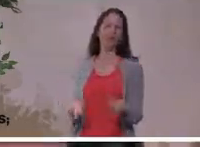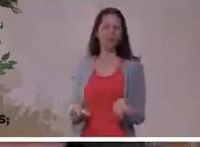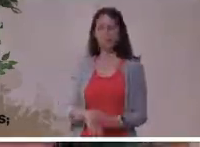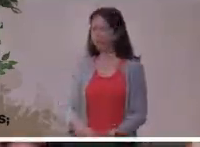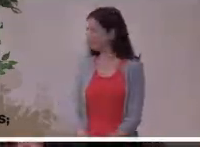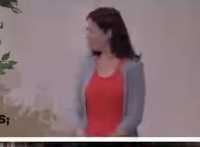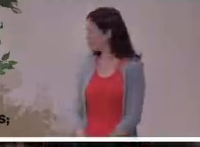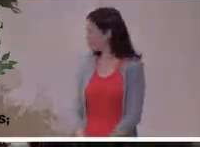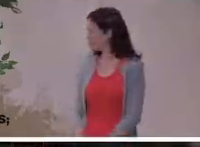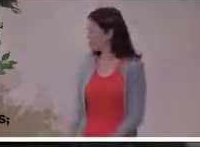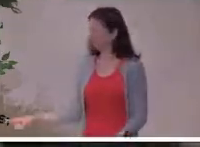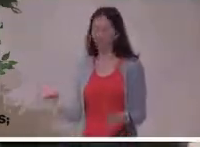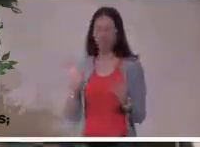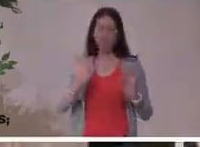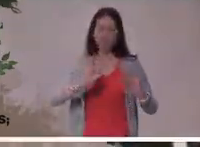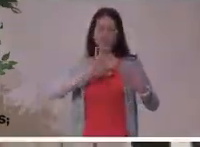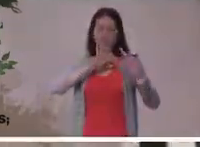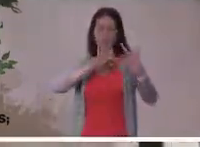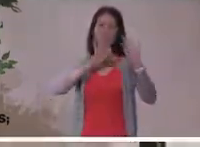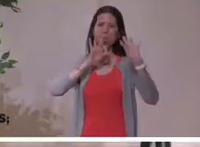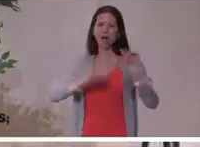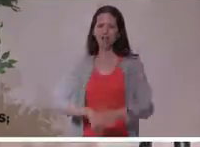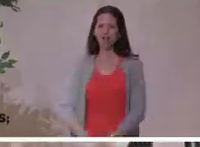She is eating it. Yes.